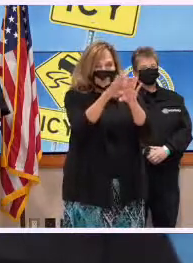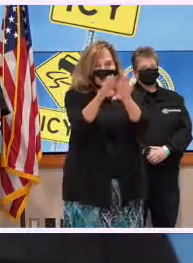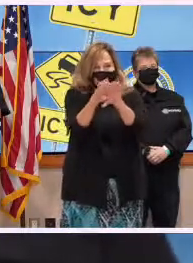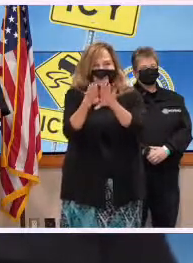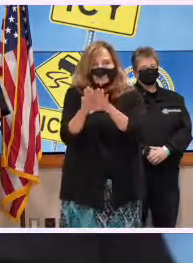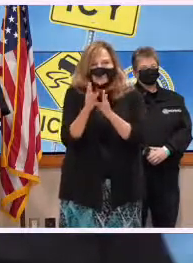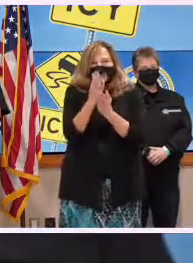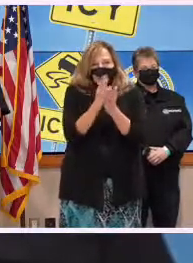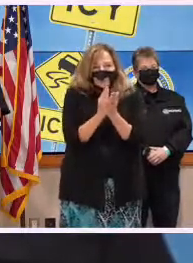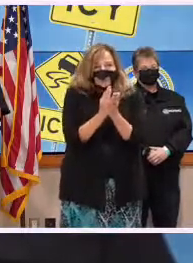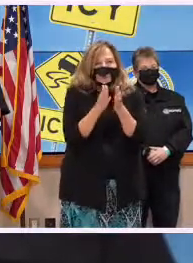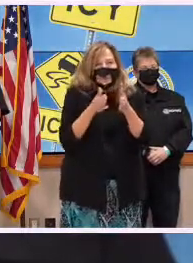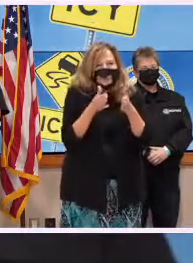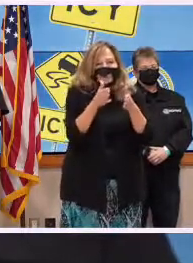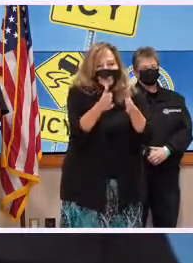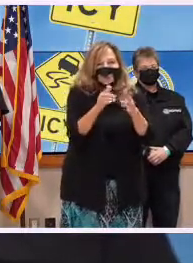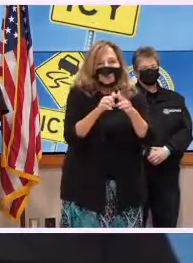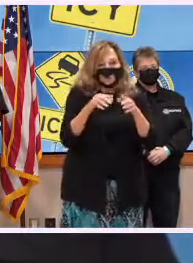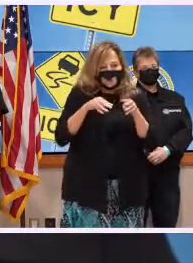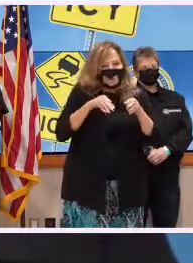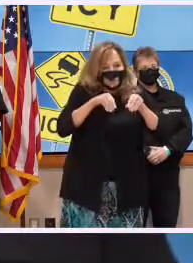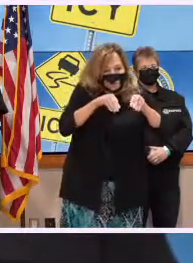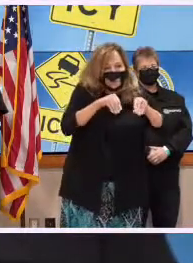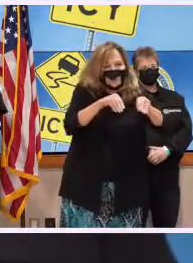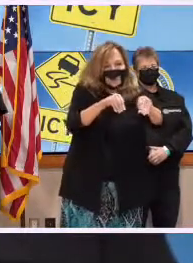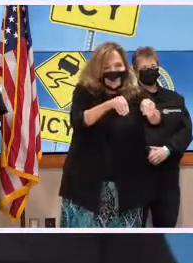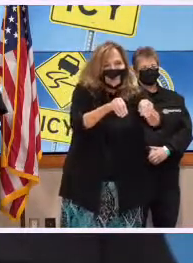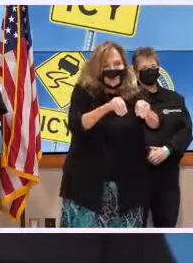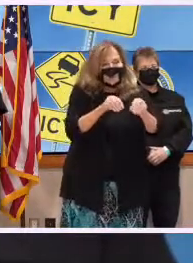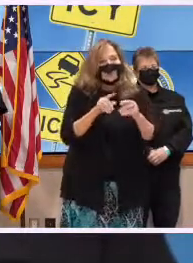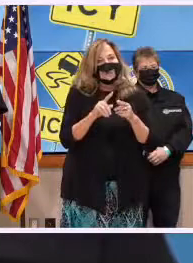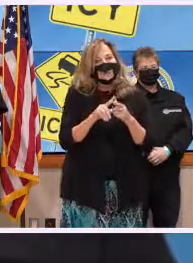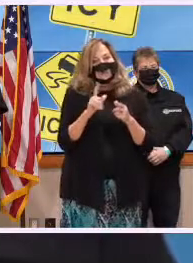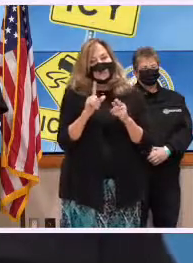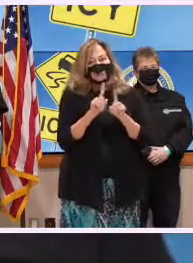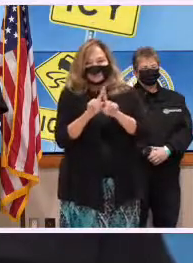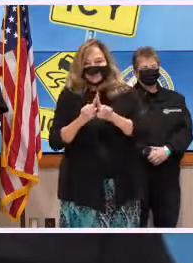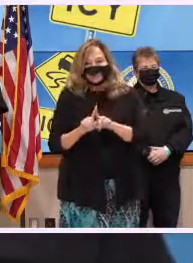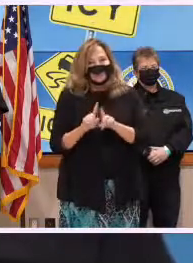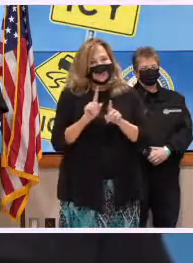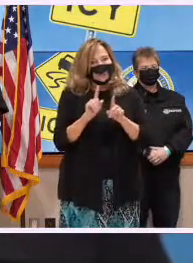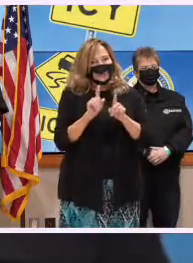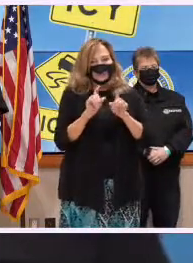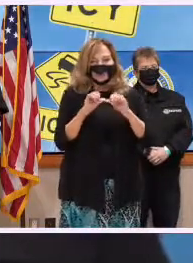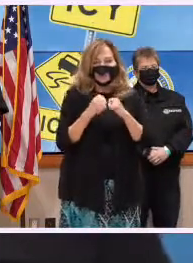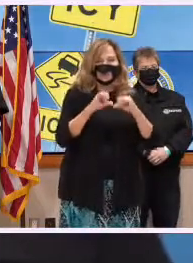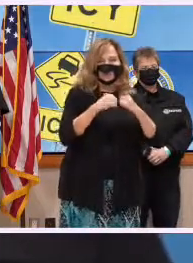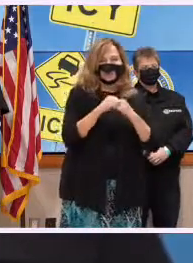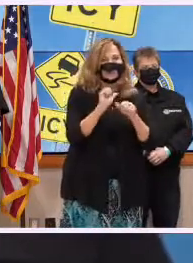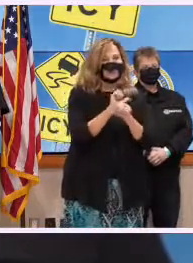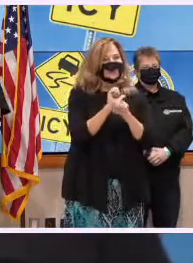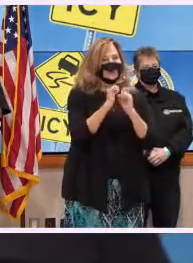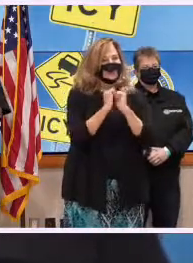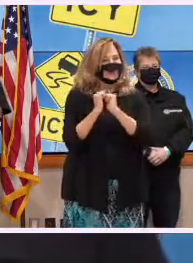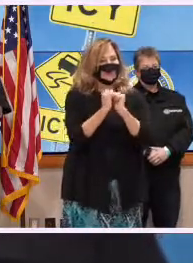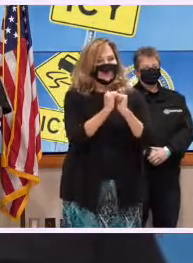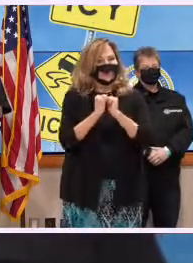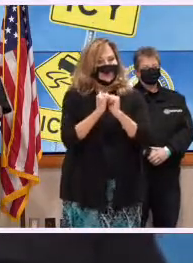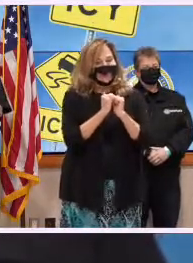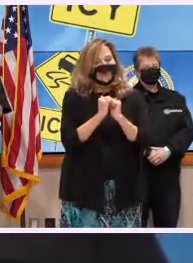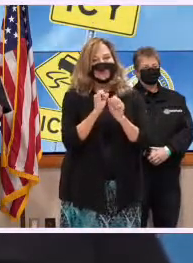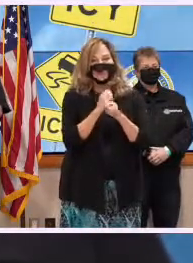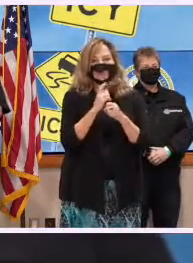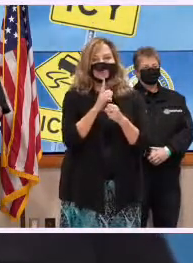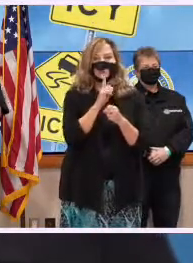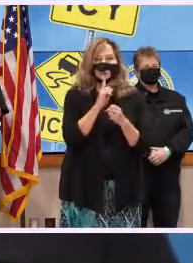precinct commissioners have been working on the county roads. We're doing all of this, but I want to make sure to stress